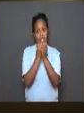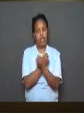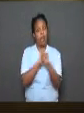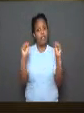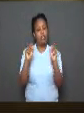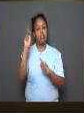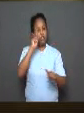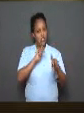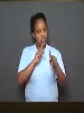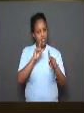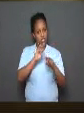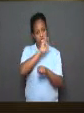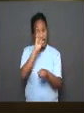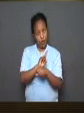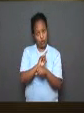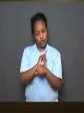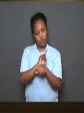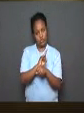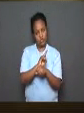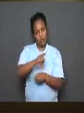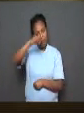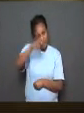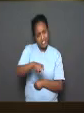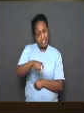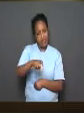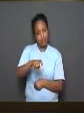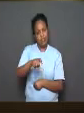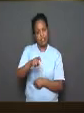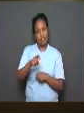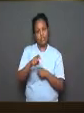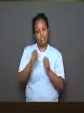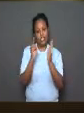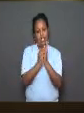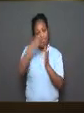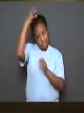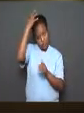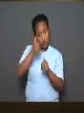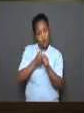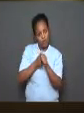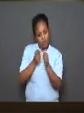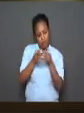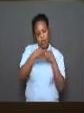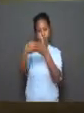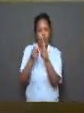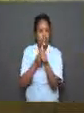legally, citizens must adhere to the principles of the Constitution.